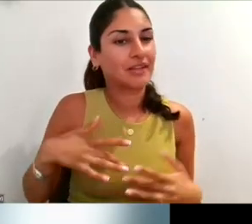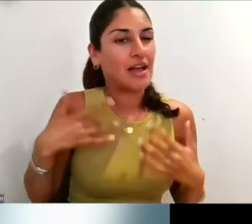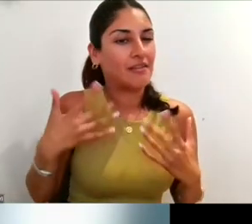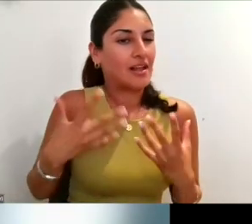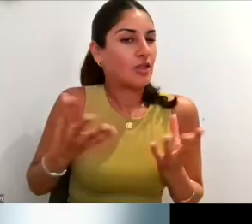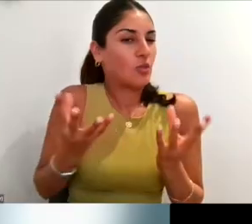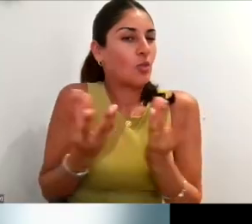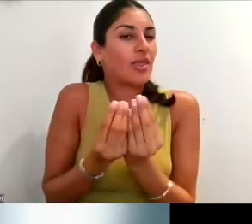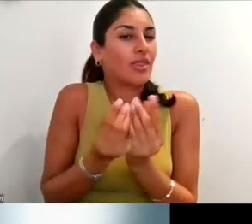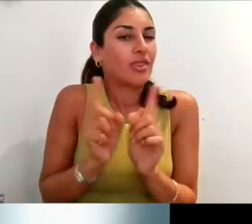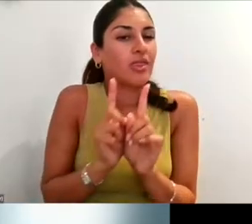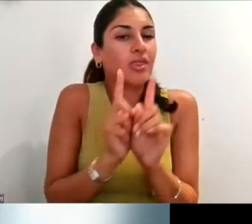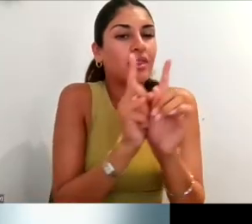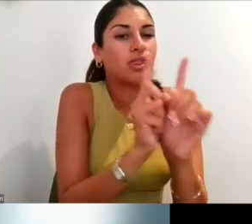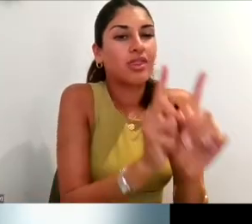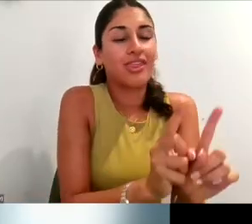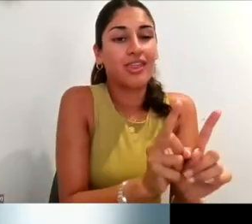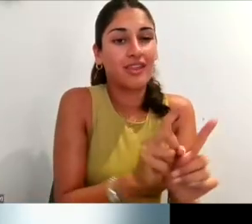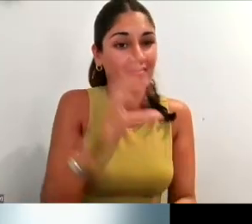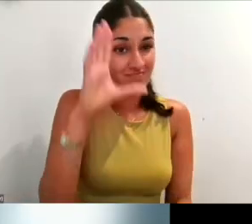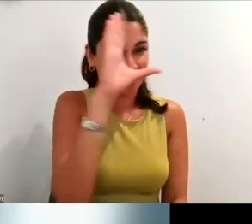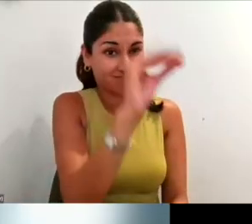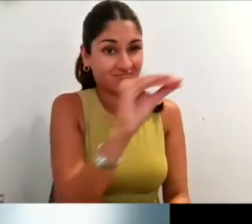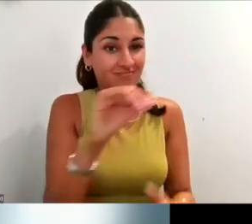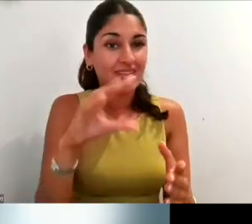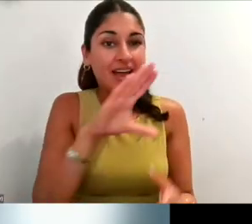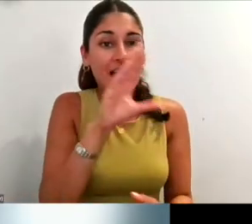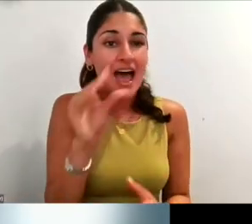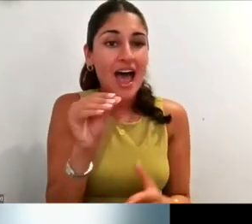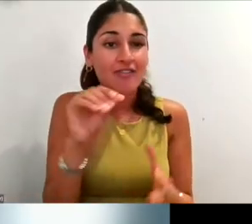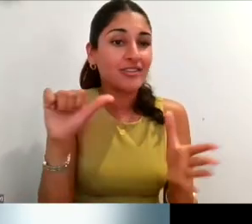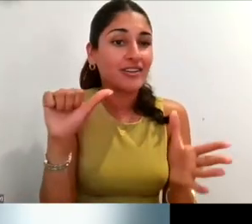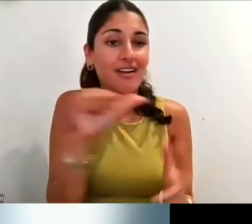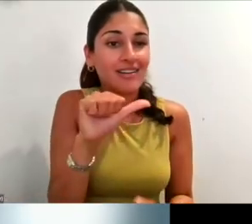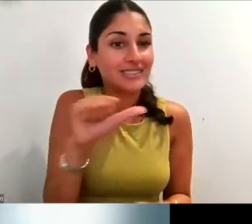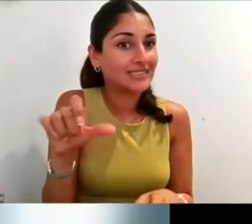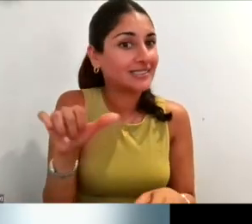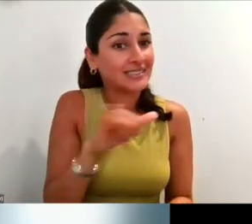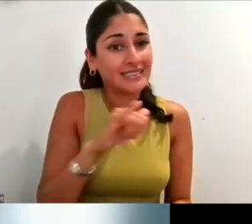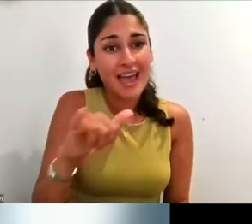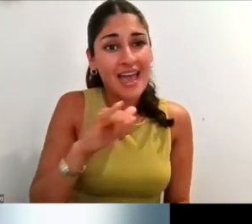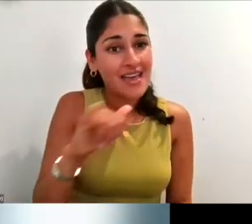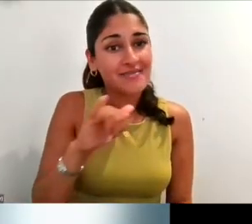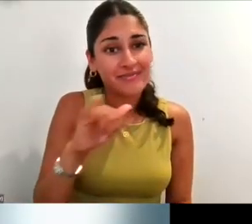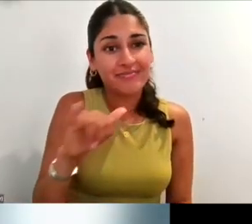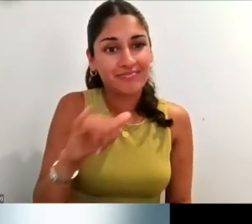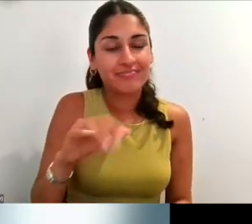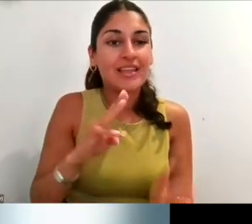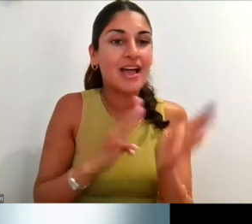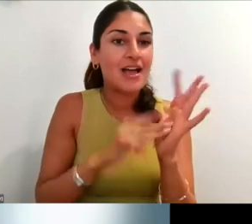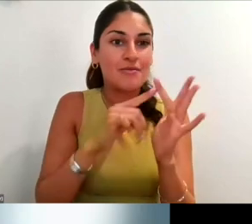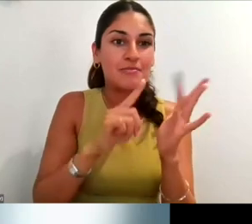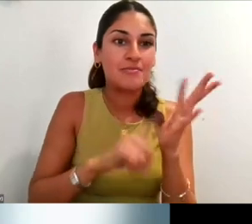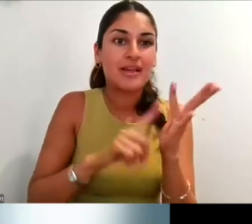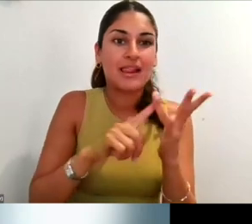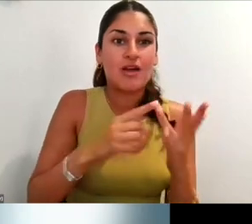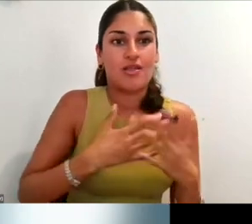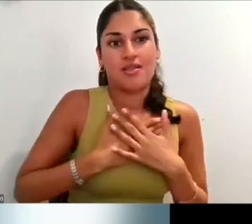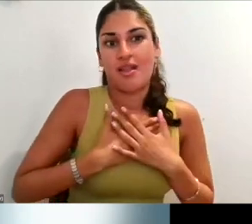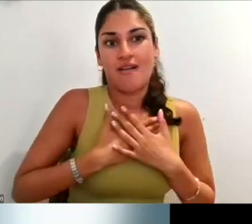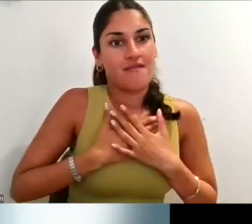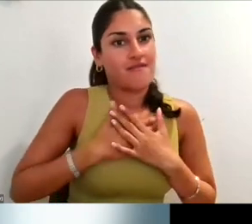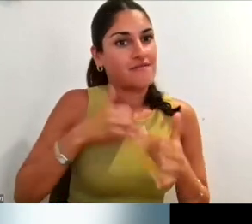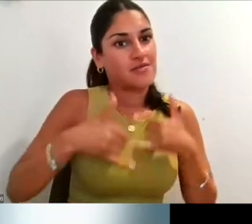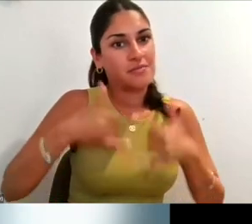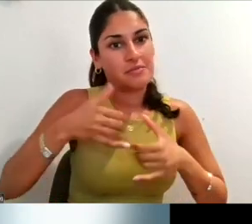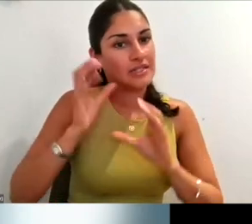you. She's African aunties act the same. Also, Milo, love, love, love. It's so true. It's so true. And Renee